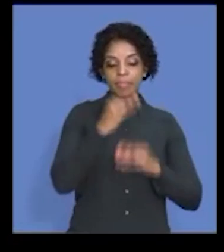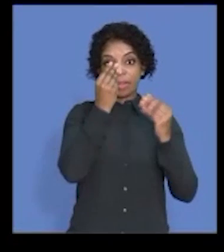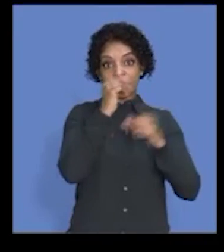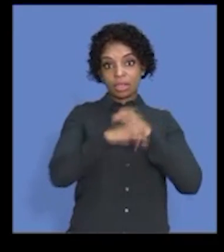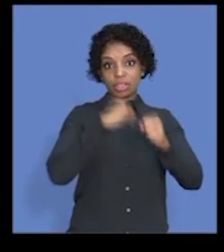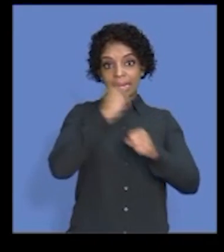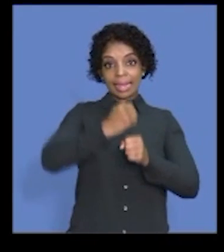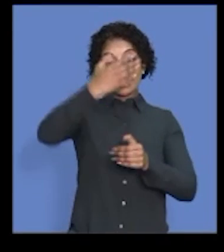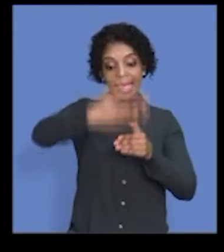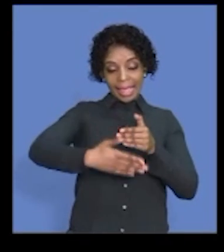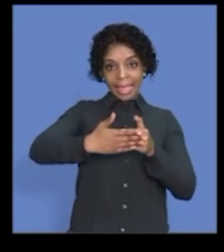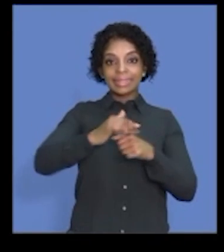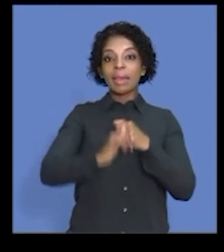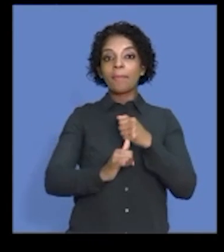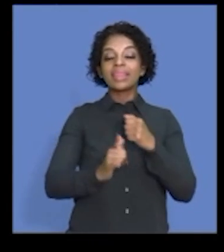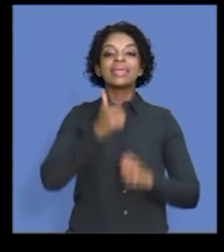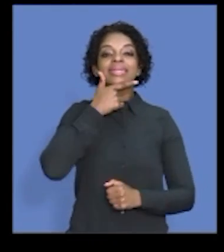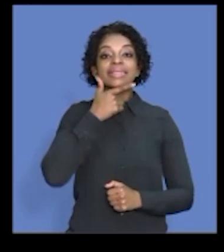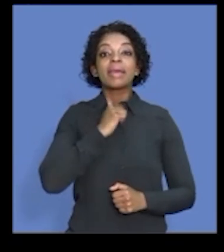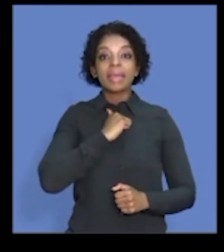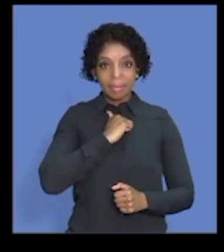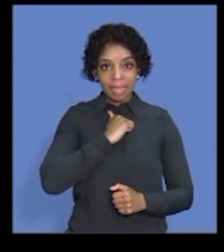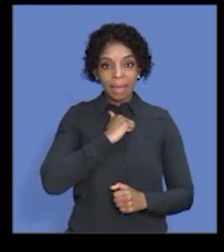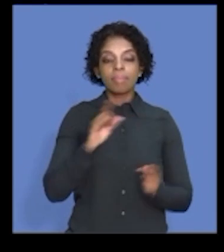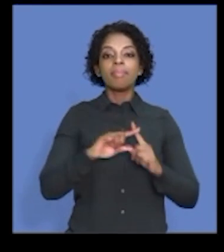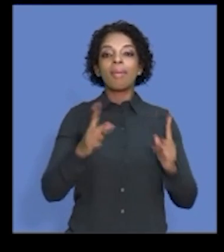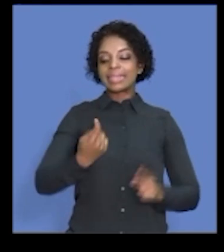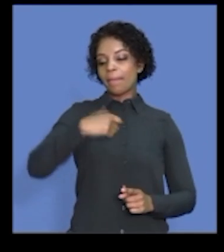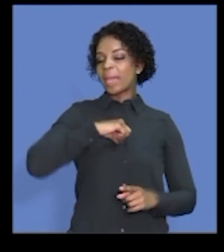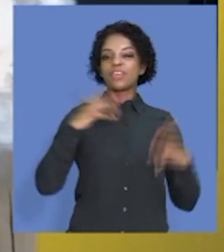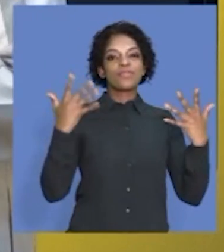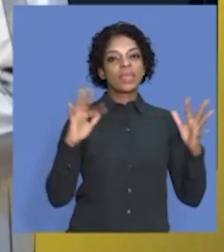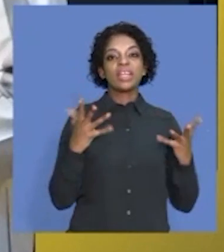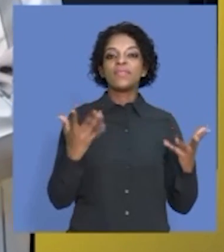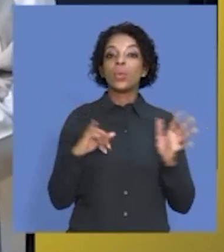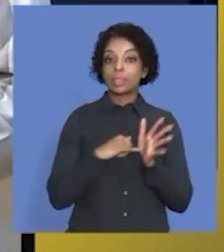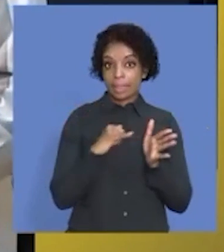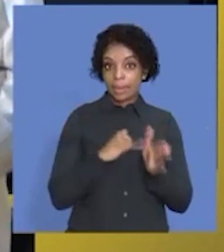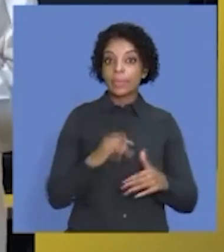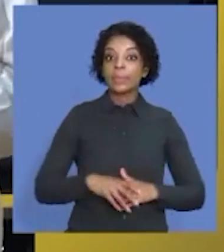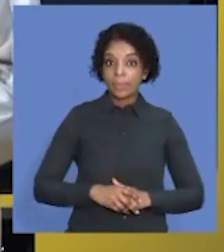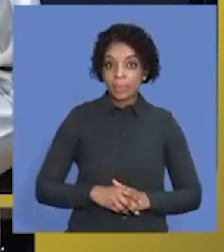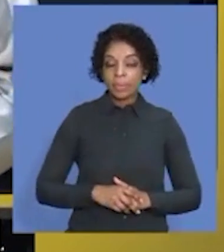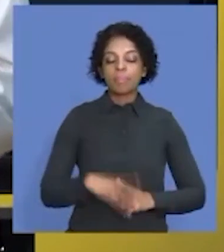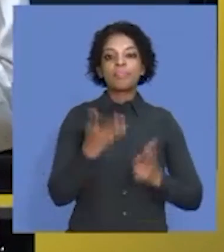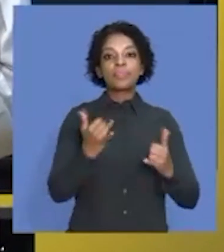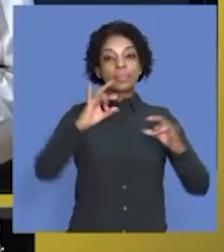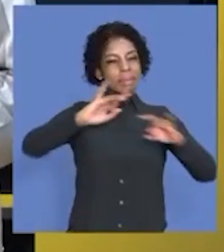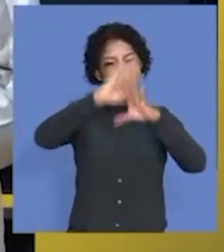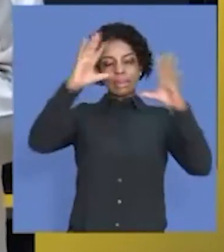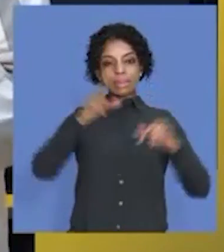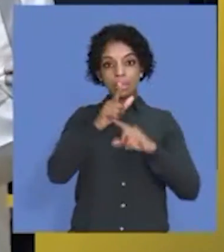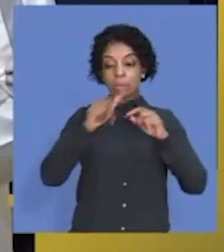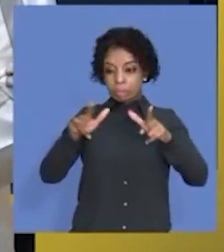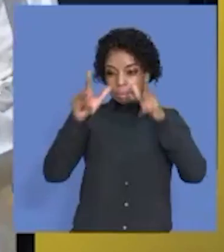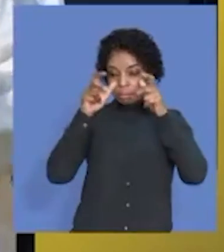December and we have received the rental for January as well. So clearly you can see we're talking about